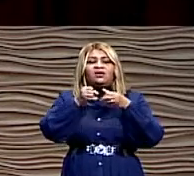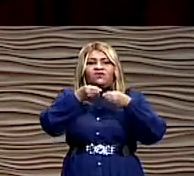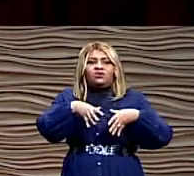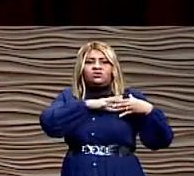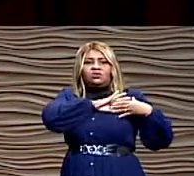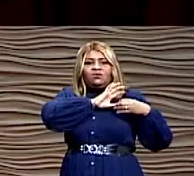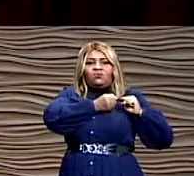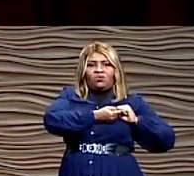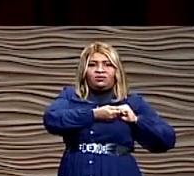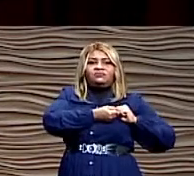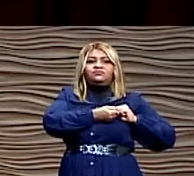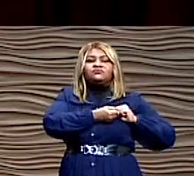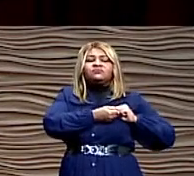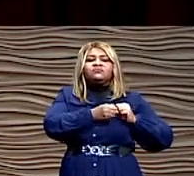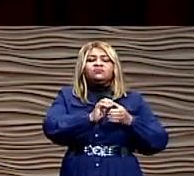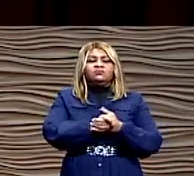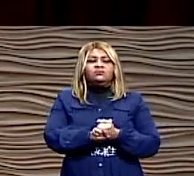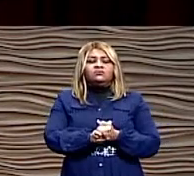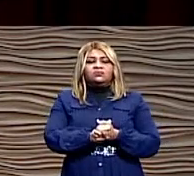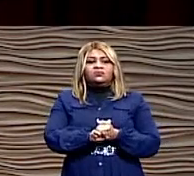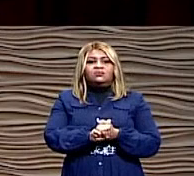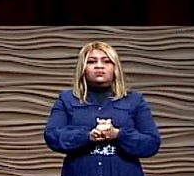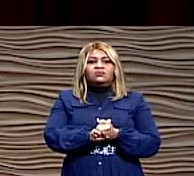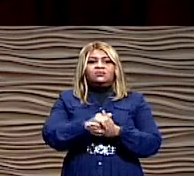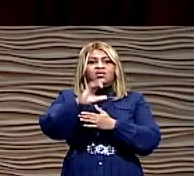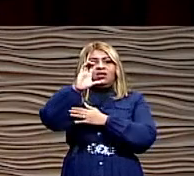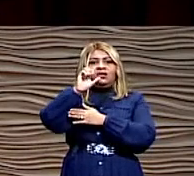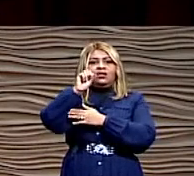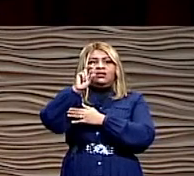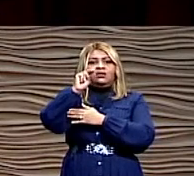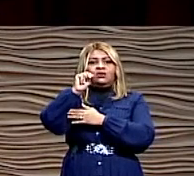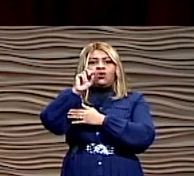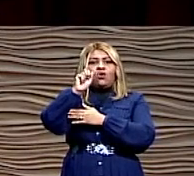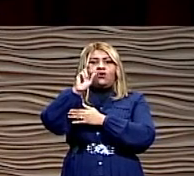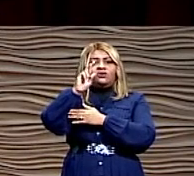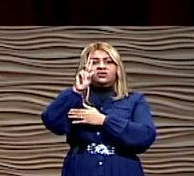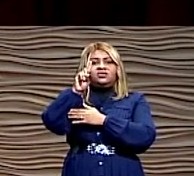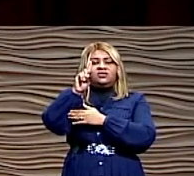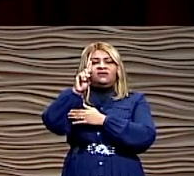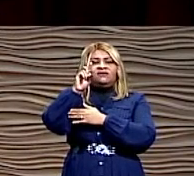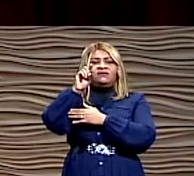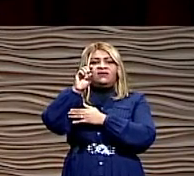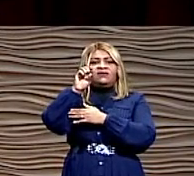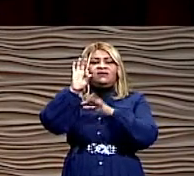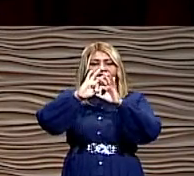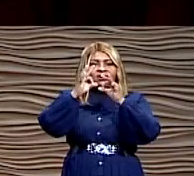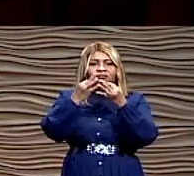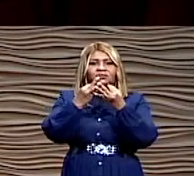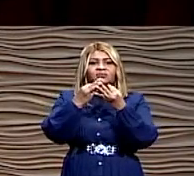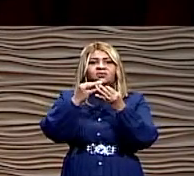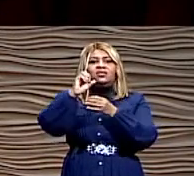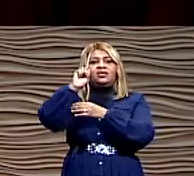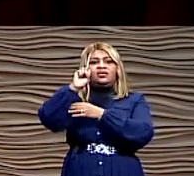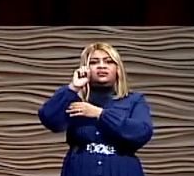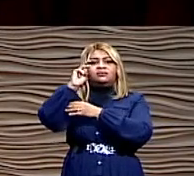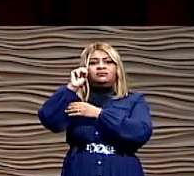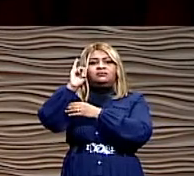Talbert, Janet and Harold Kennard, Willie and Taliba